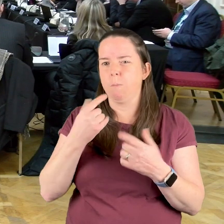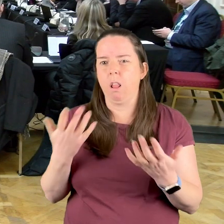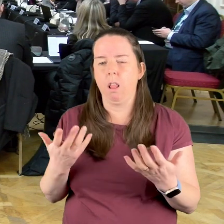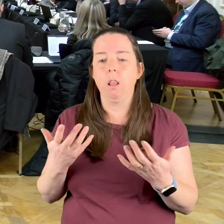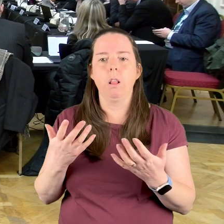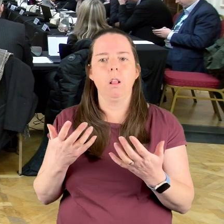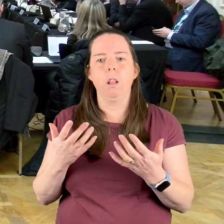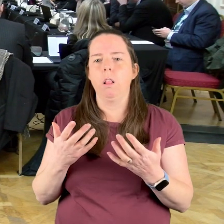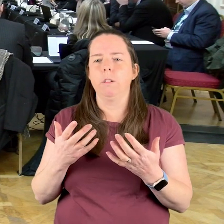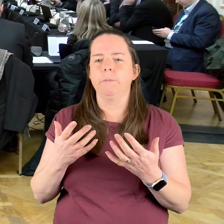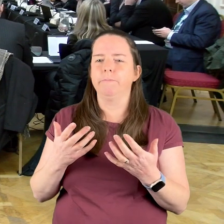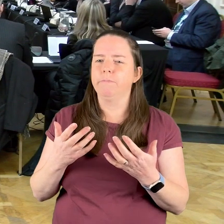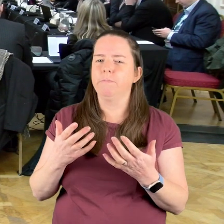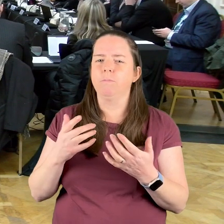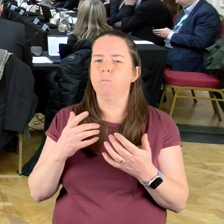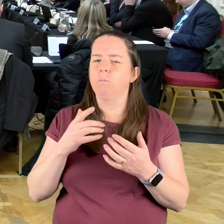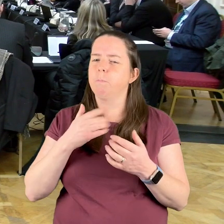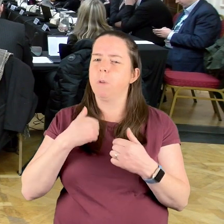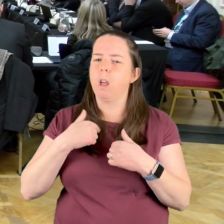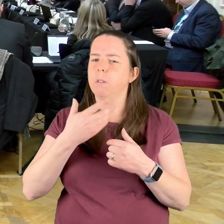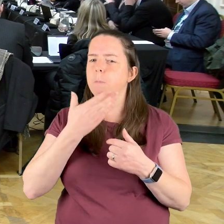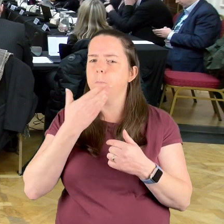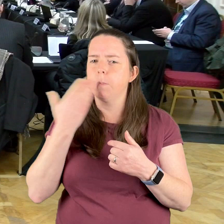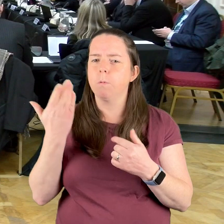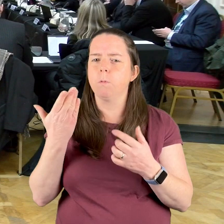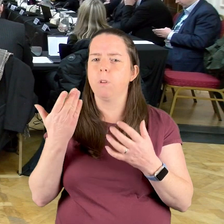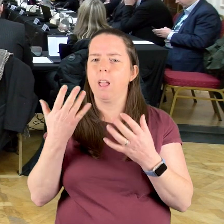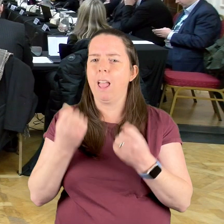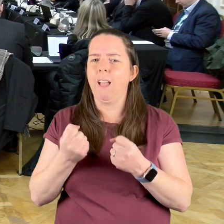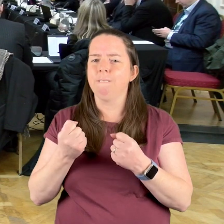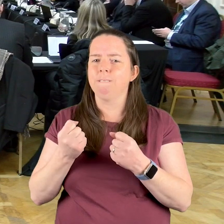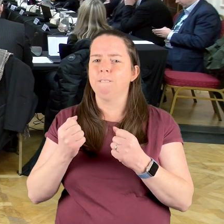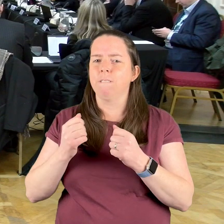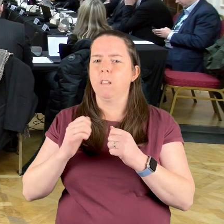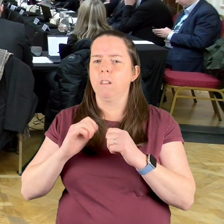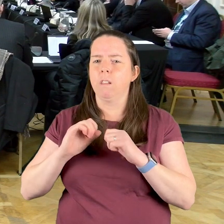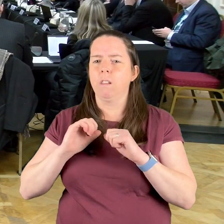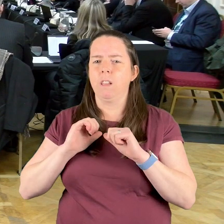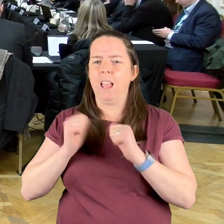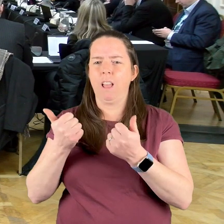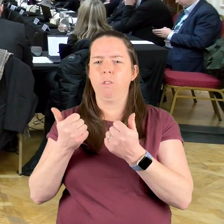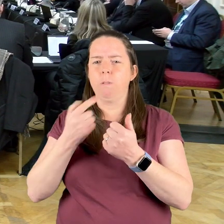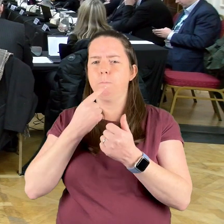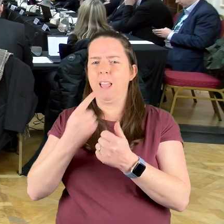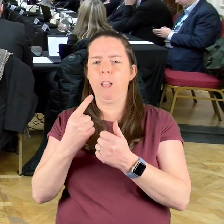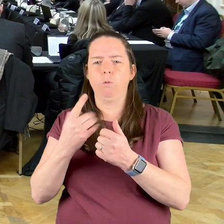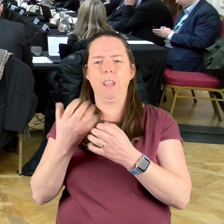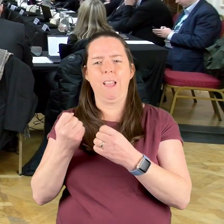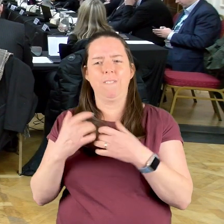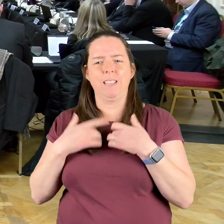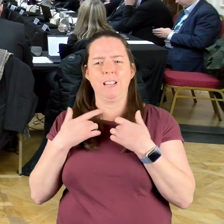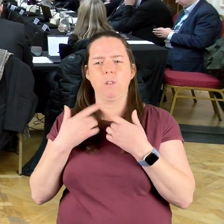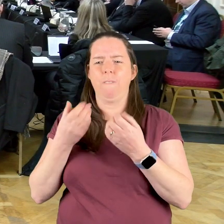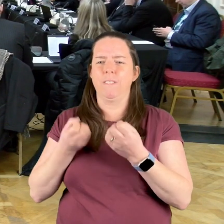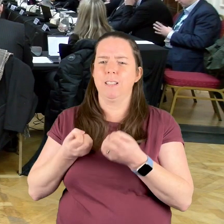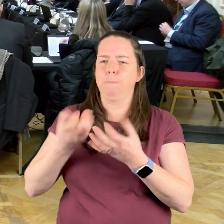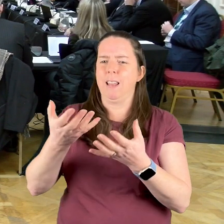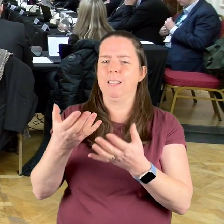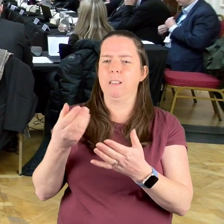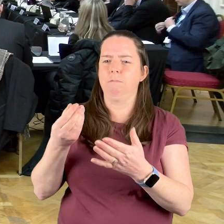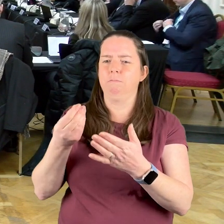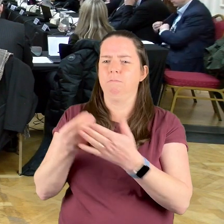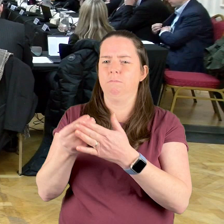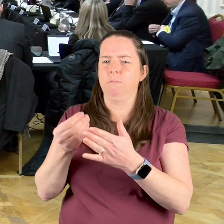health... I'd suggest we should aspire to have a health pound, to have a real sense of spending